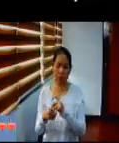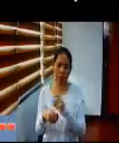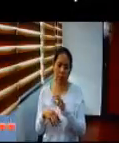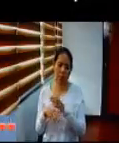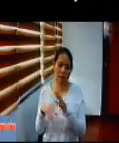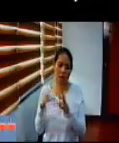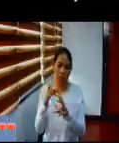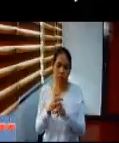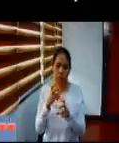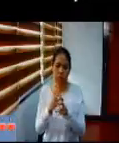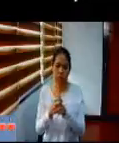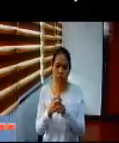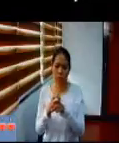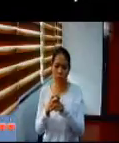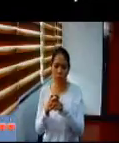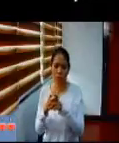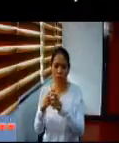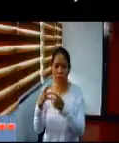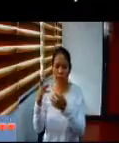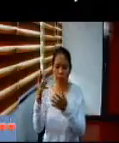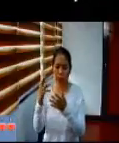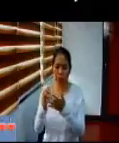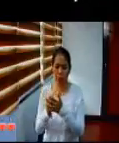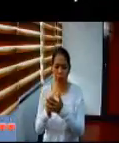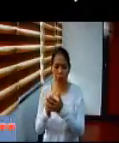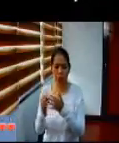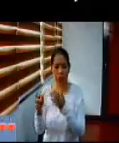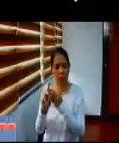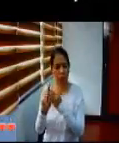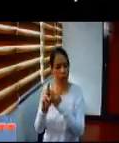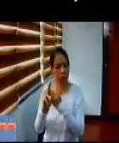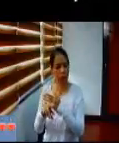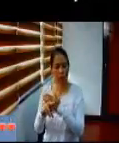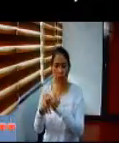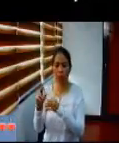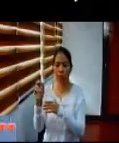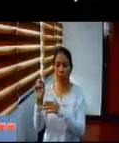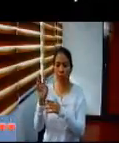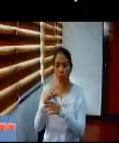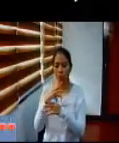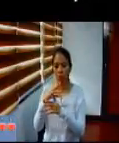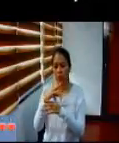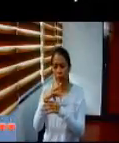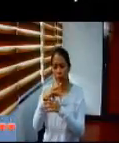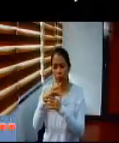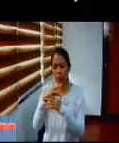watershed because of the increasingly adverse